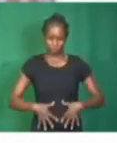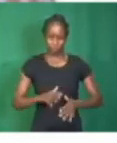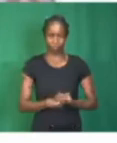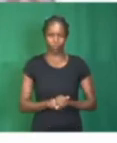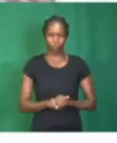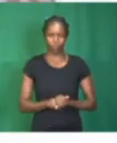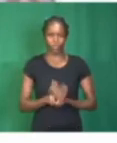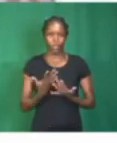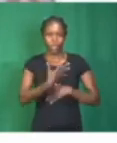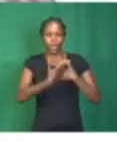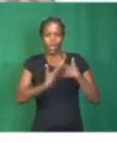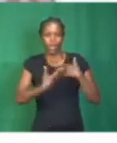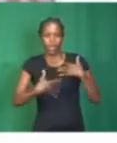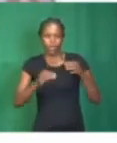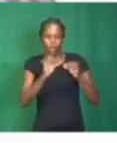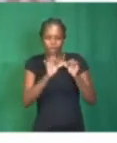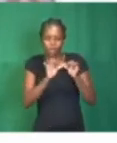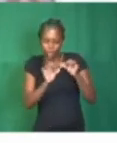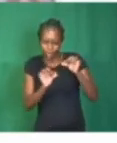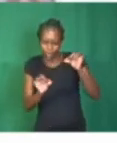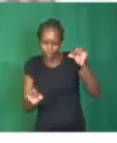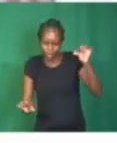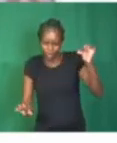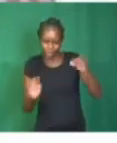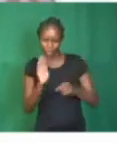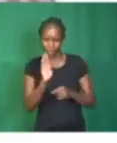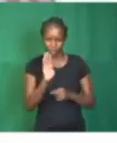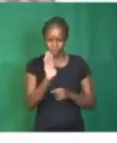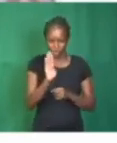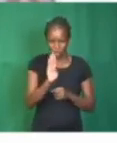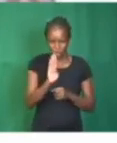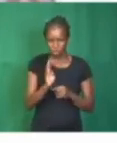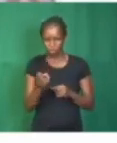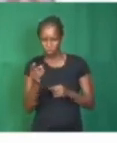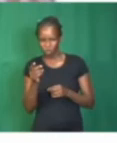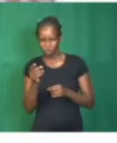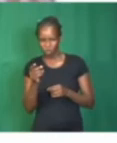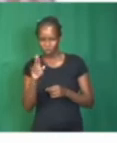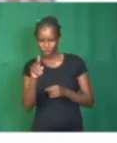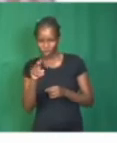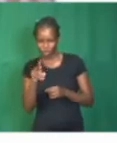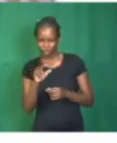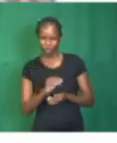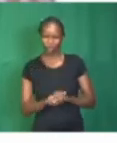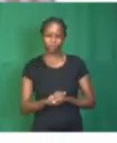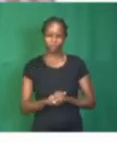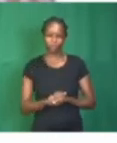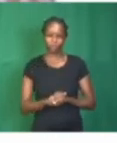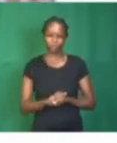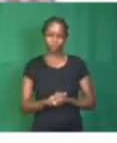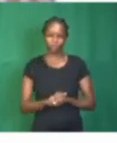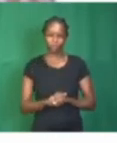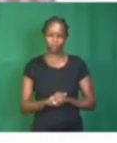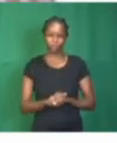blood vessels. These are blood vessels, the blue one and as well as the yellow, the red one. And then we